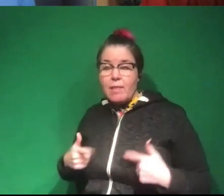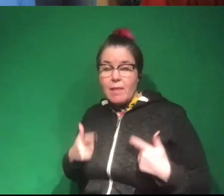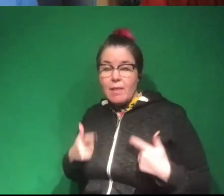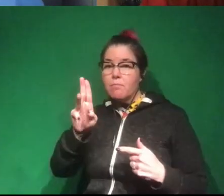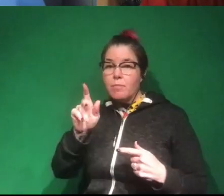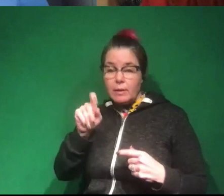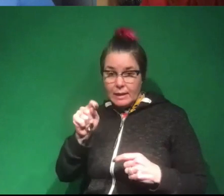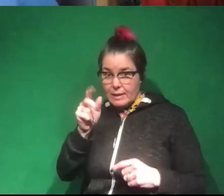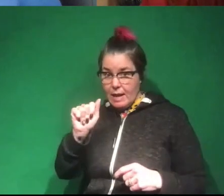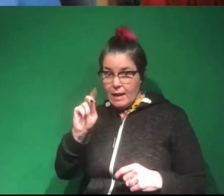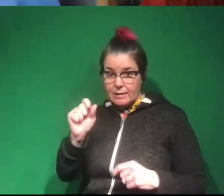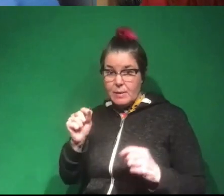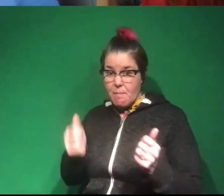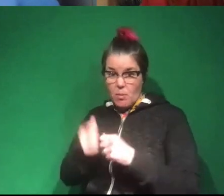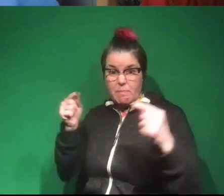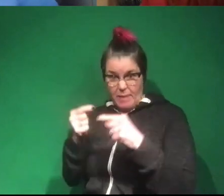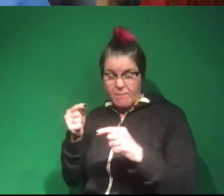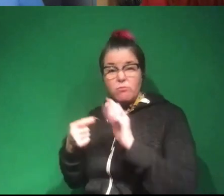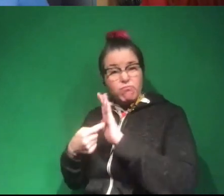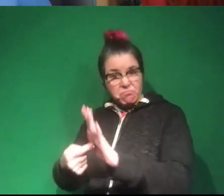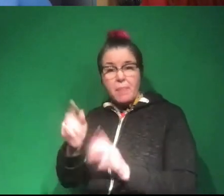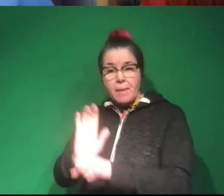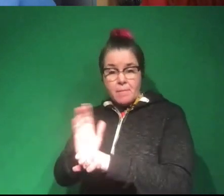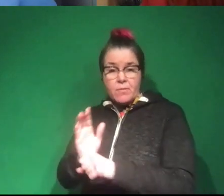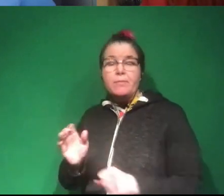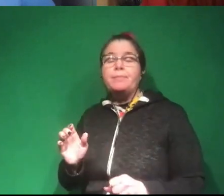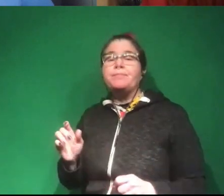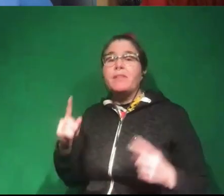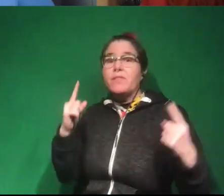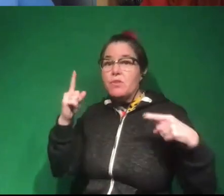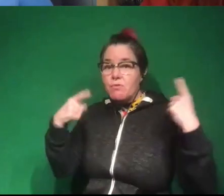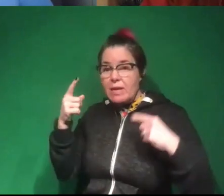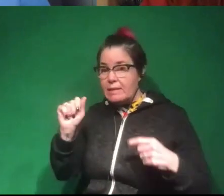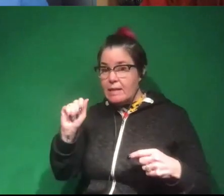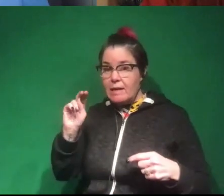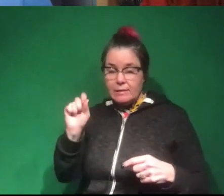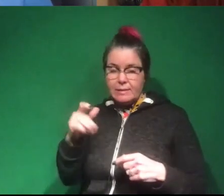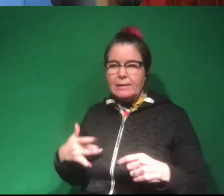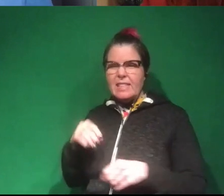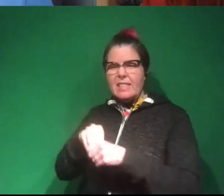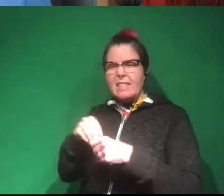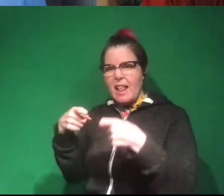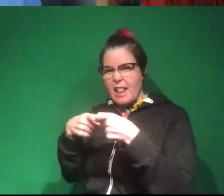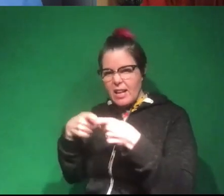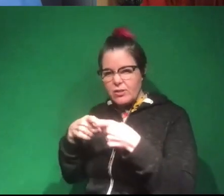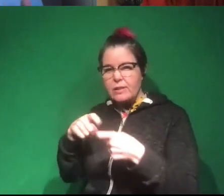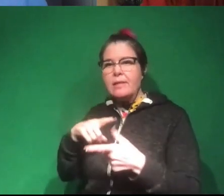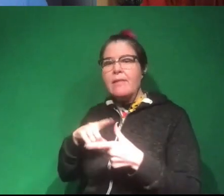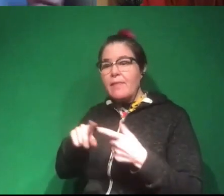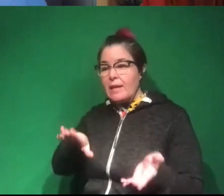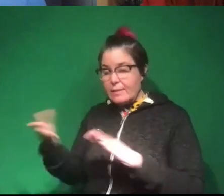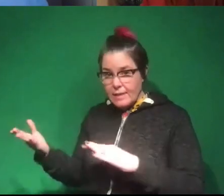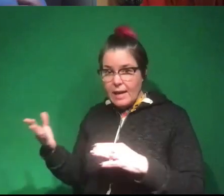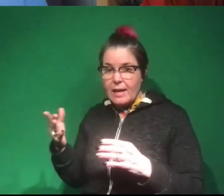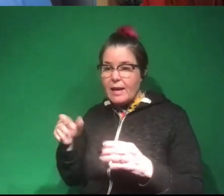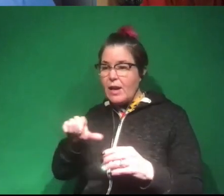painful sting, are featured in the movie. There's crazy ants that tend to get into electronics and then they die, and then a lot